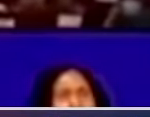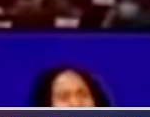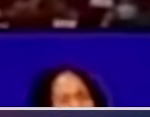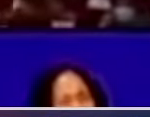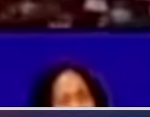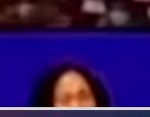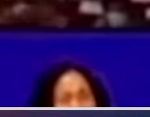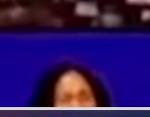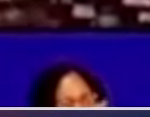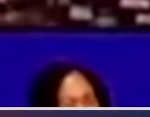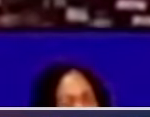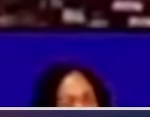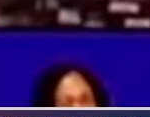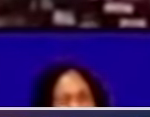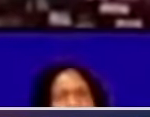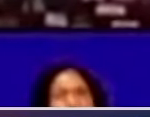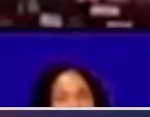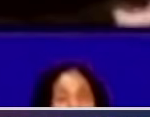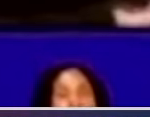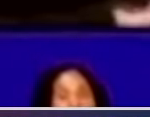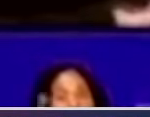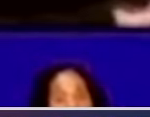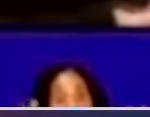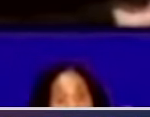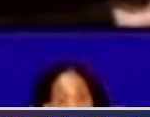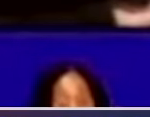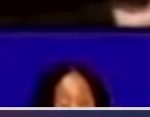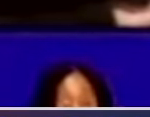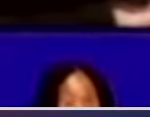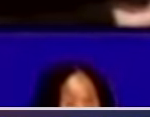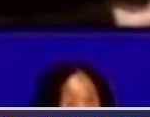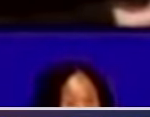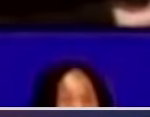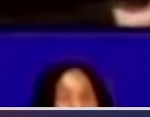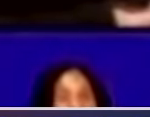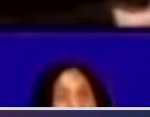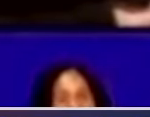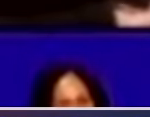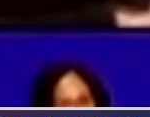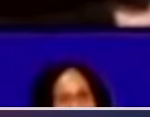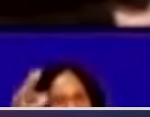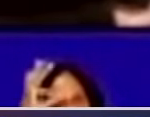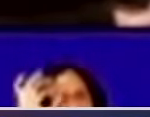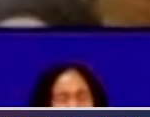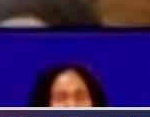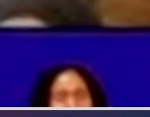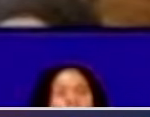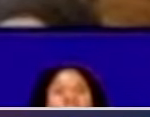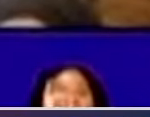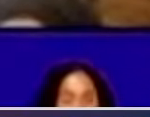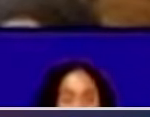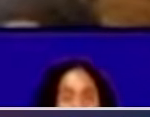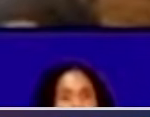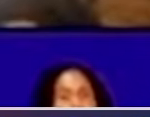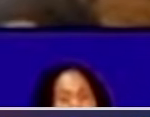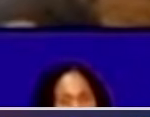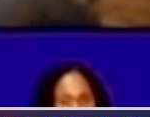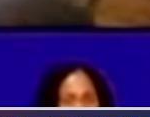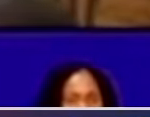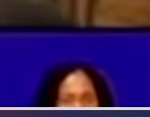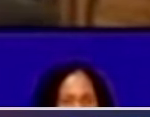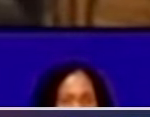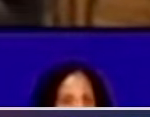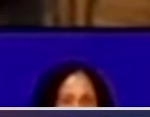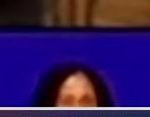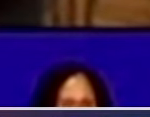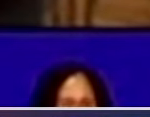own cabinet. In your 5th State of the Nation address, you're still promising South Africa prosecutions, yet